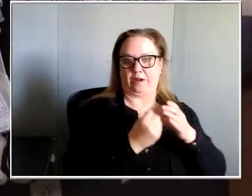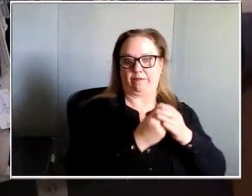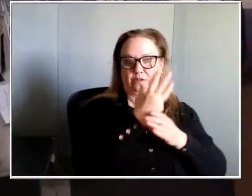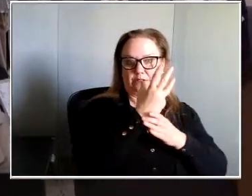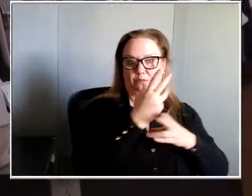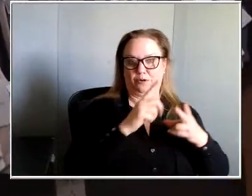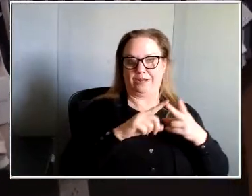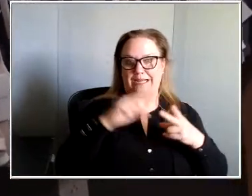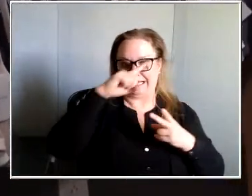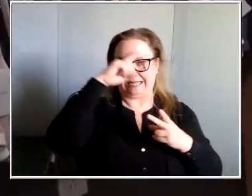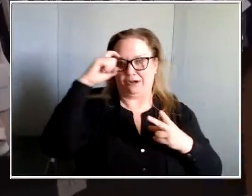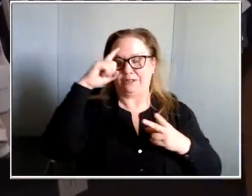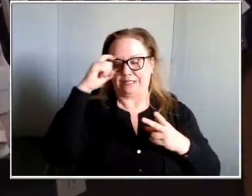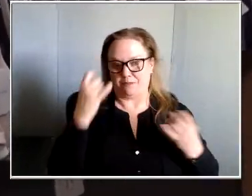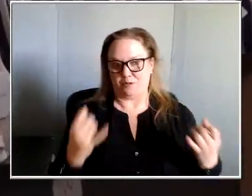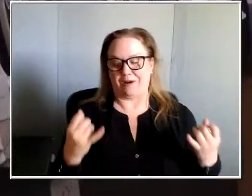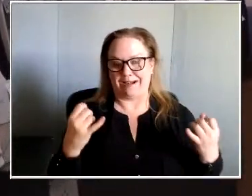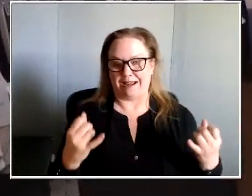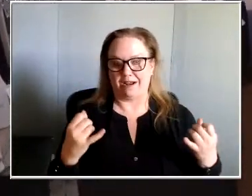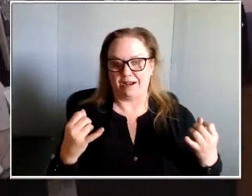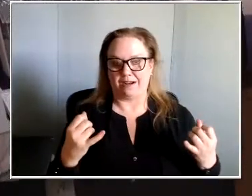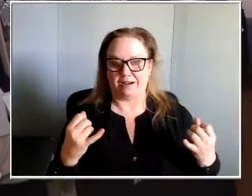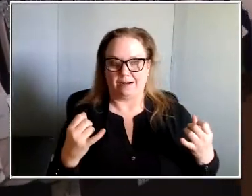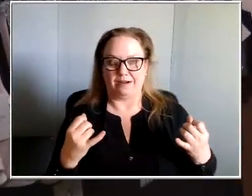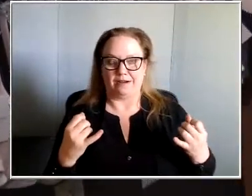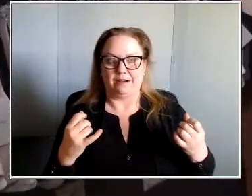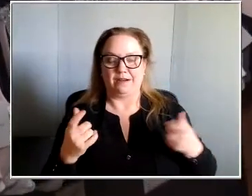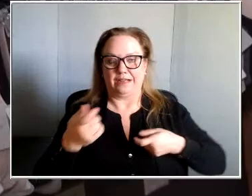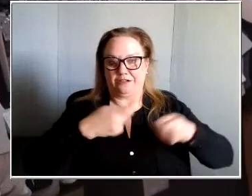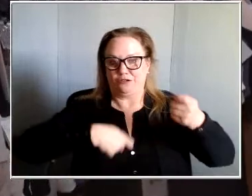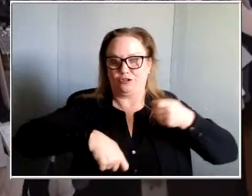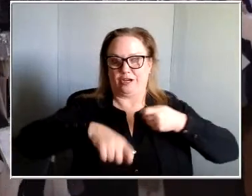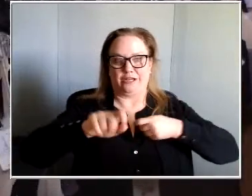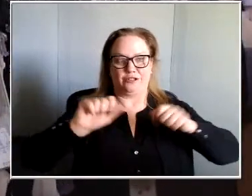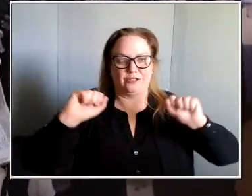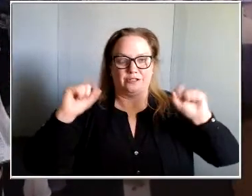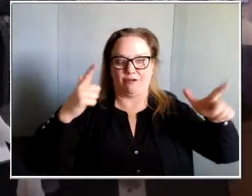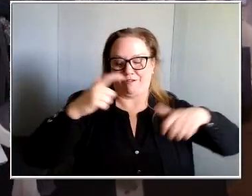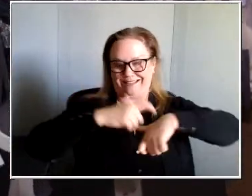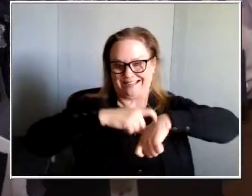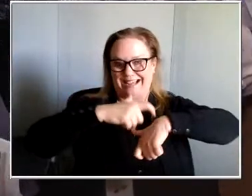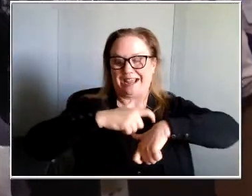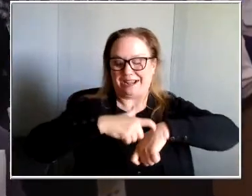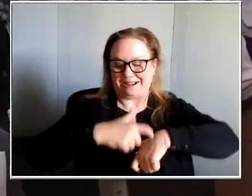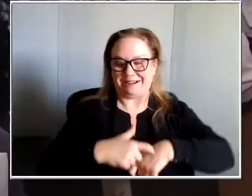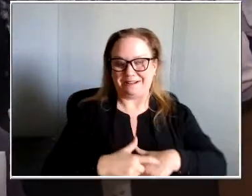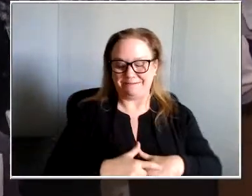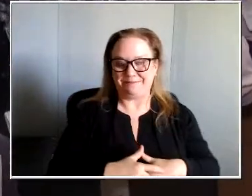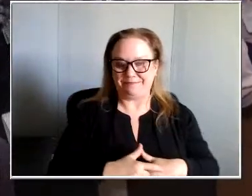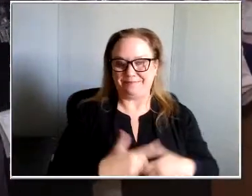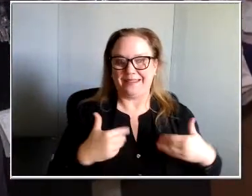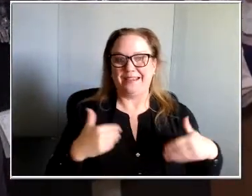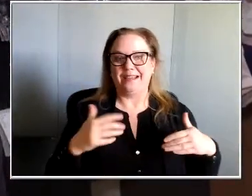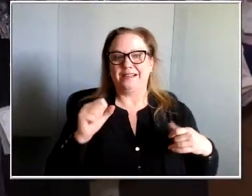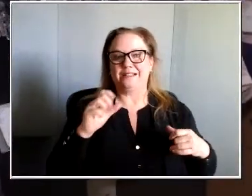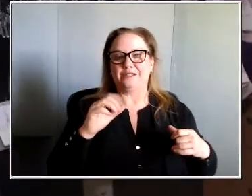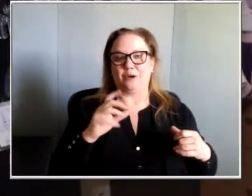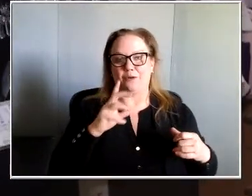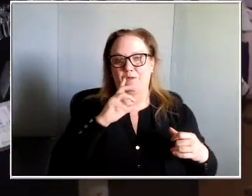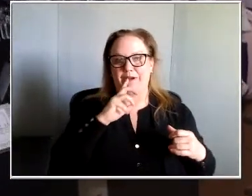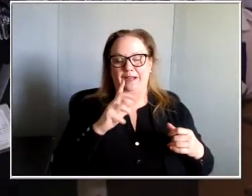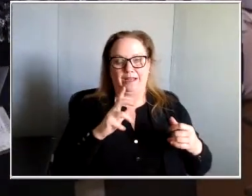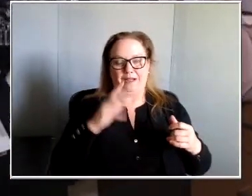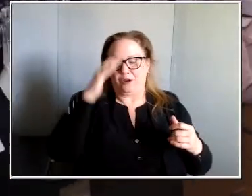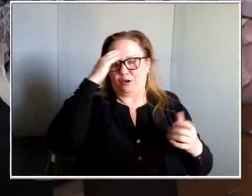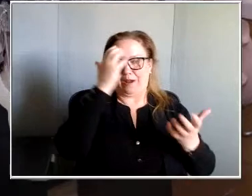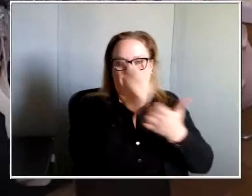our summer line, and so it turns over all the time. So we are on the edge of everything in